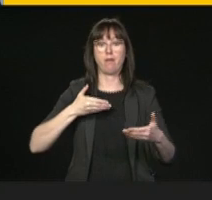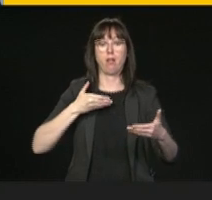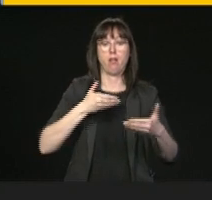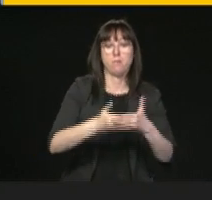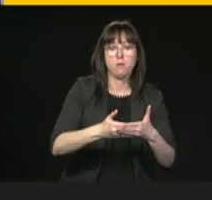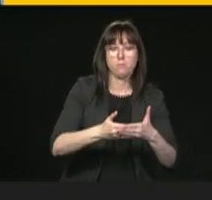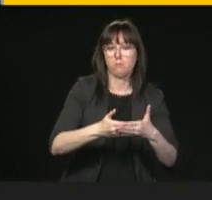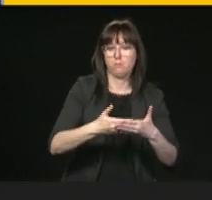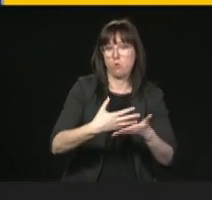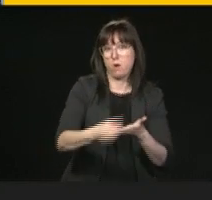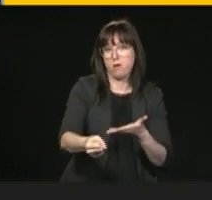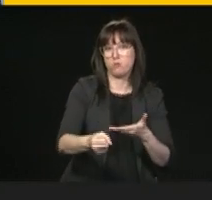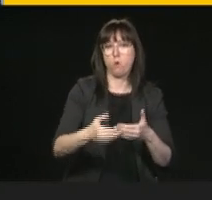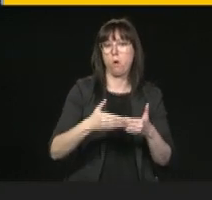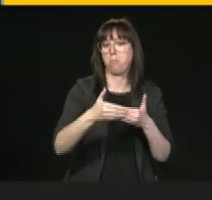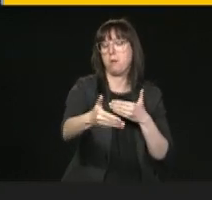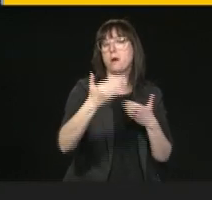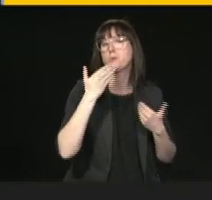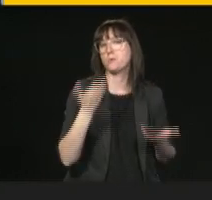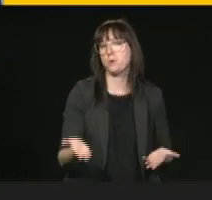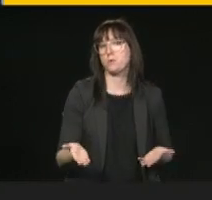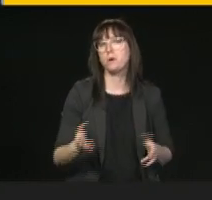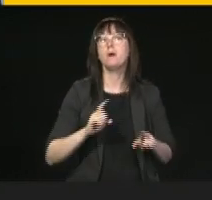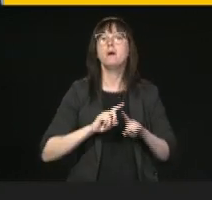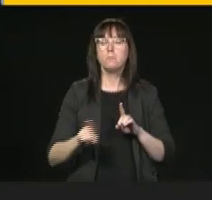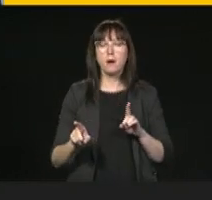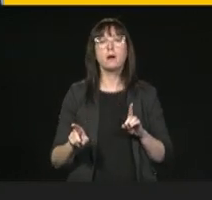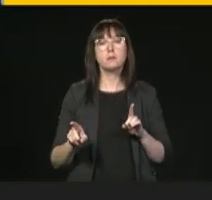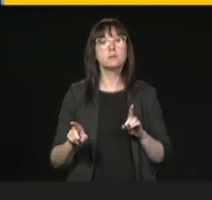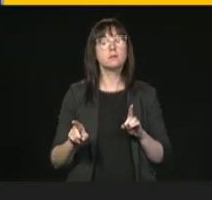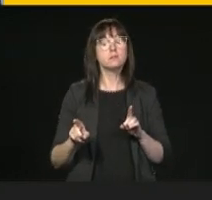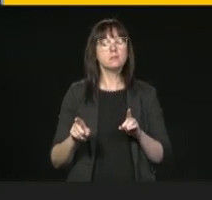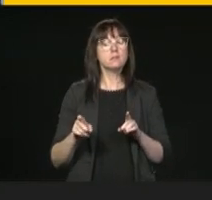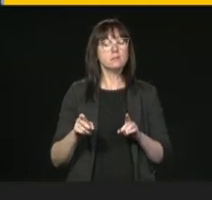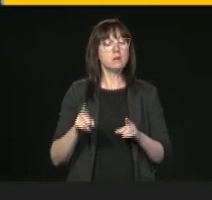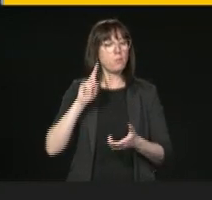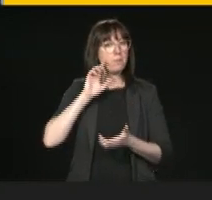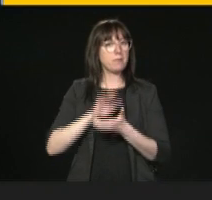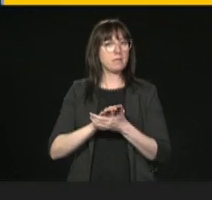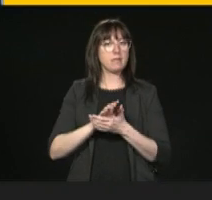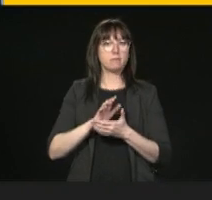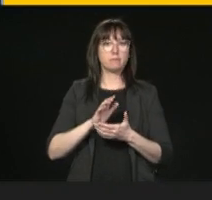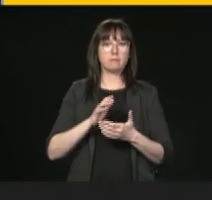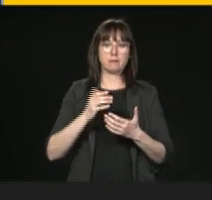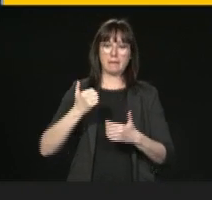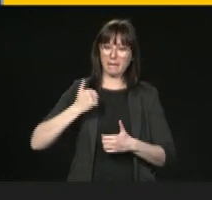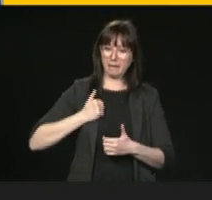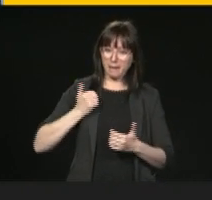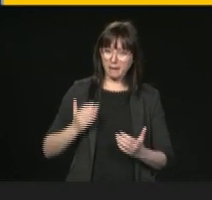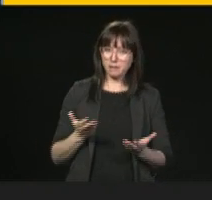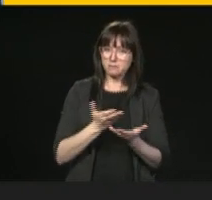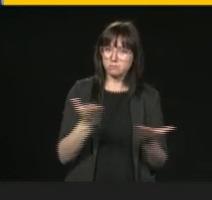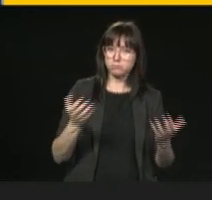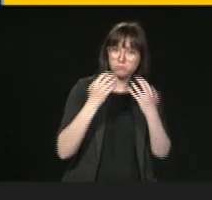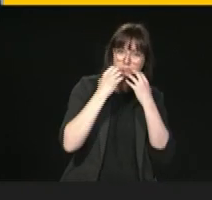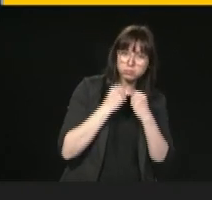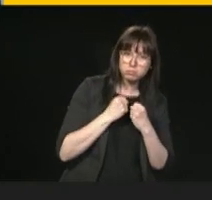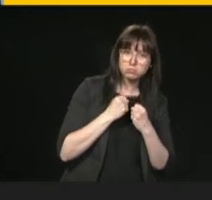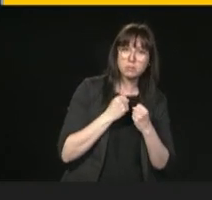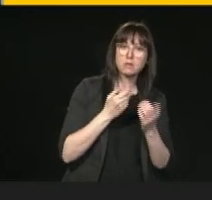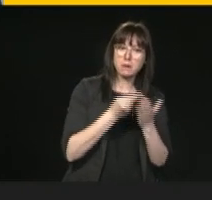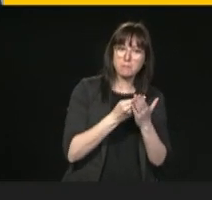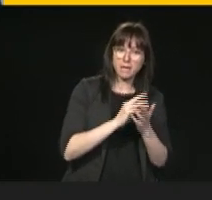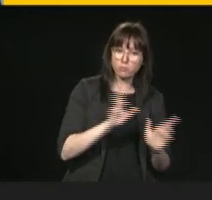this issue. We absolutely believe it's important to protect Canadians, to make sure they have money for what they need, and to protect businesses so they can come out of this